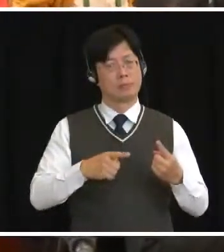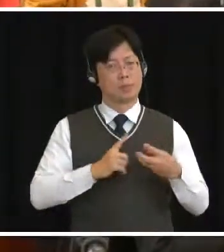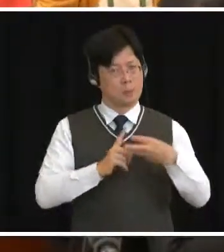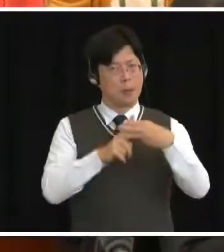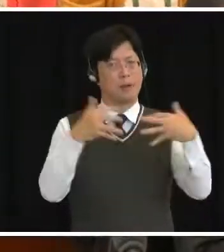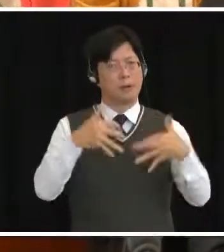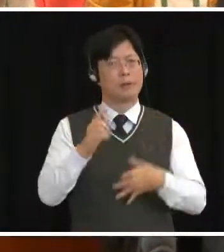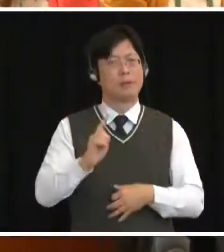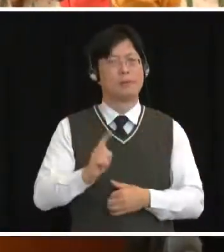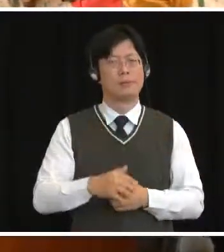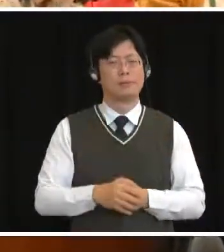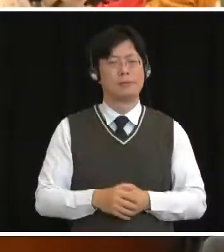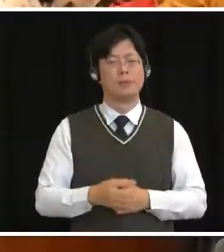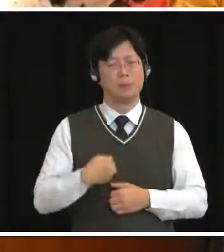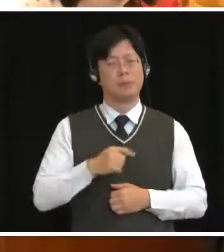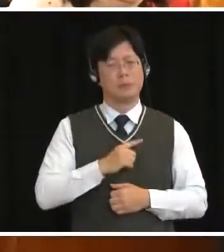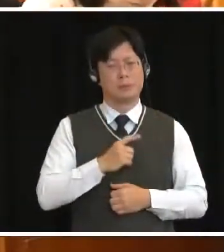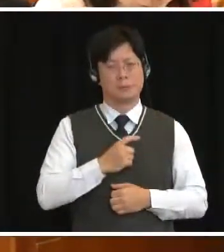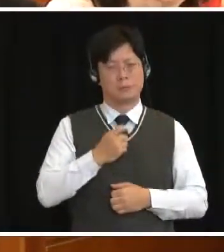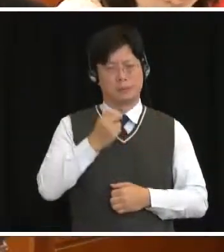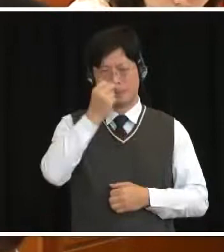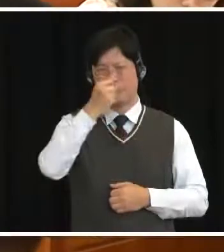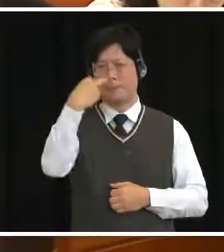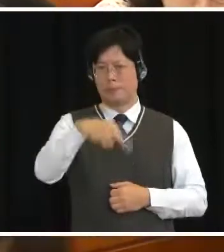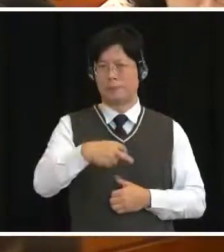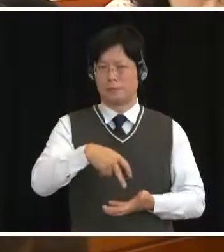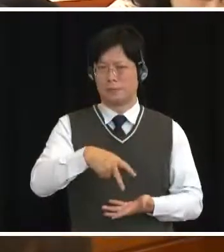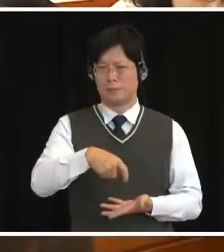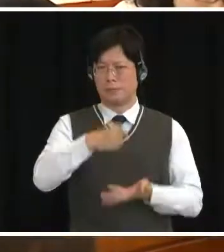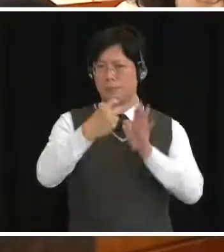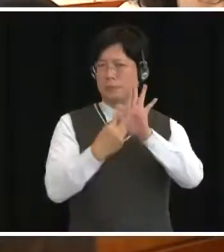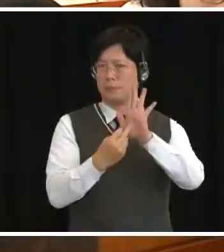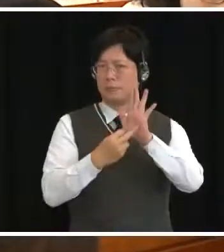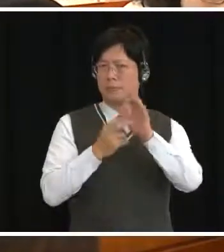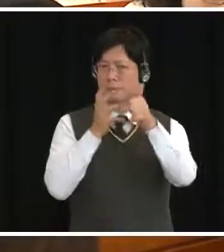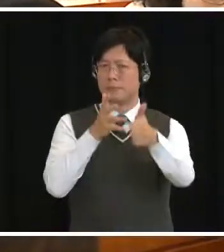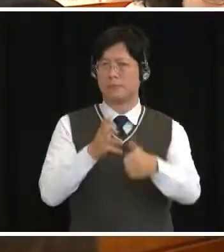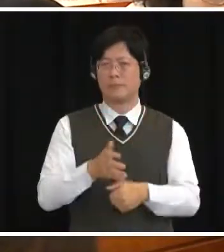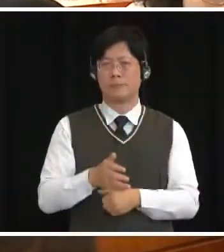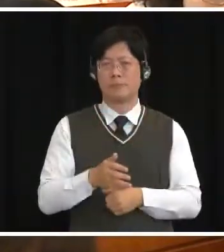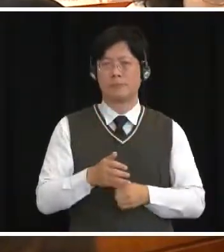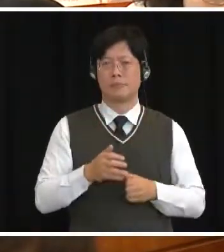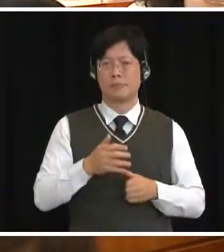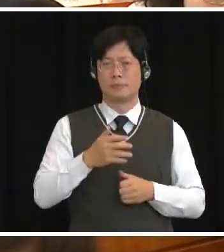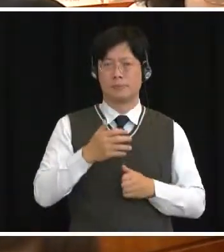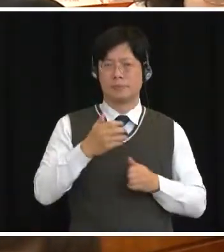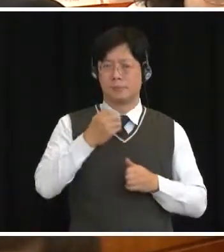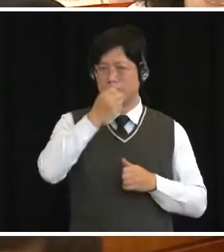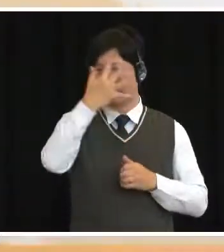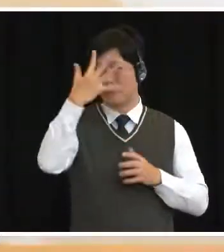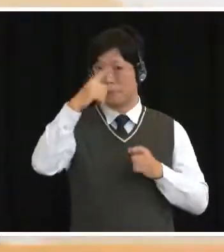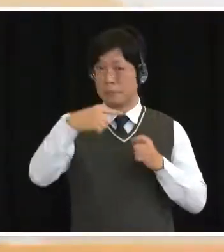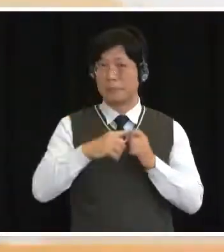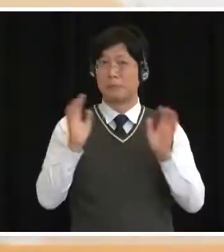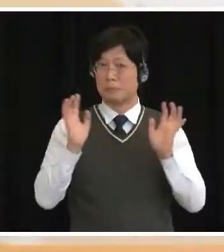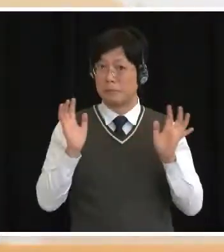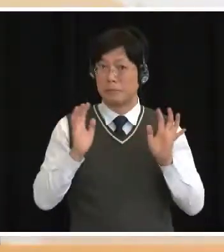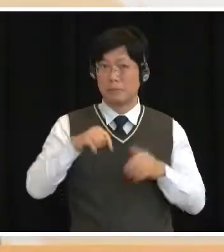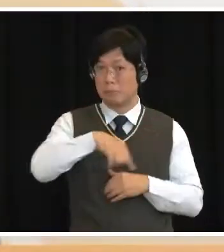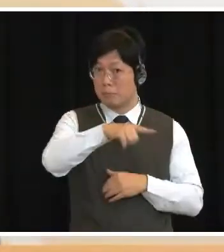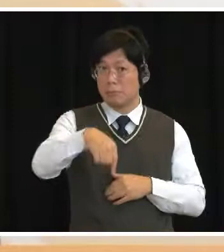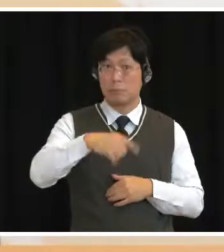to raise, is the concept of the child as a person who needs